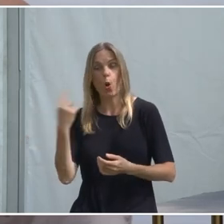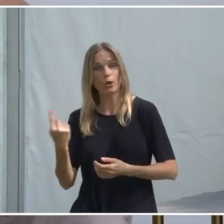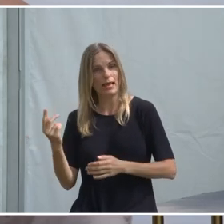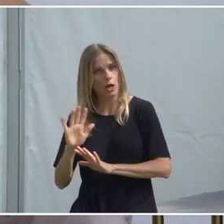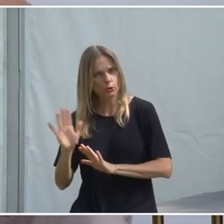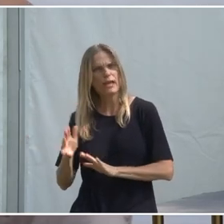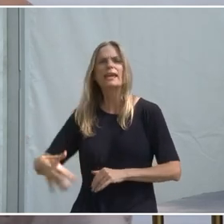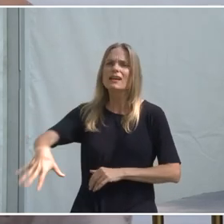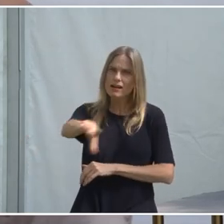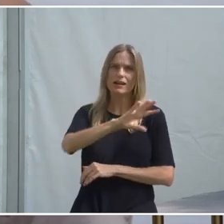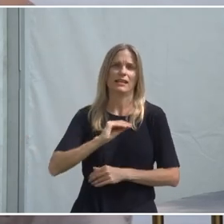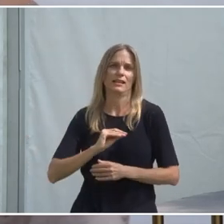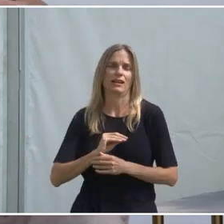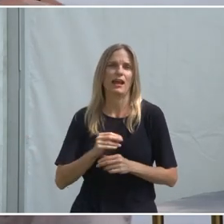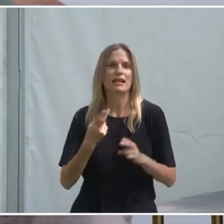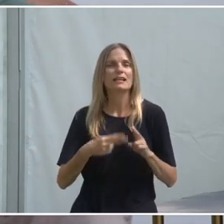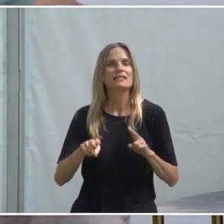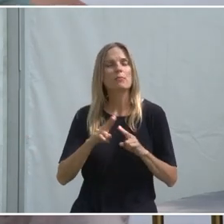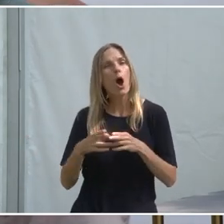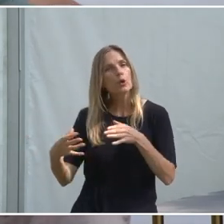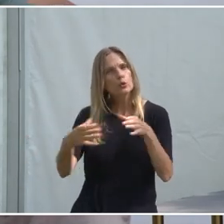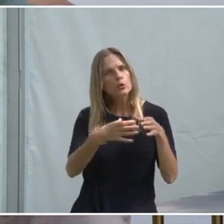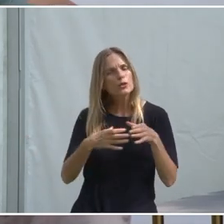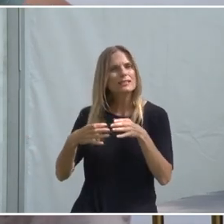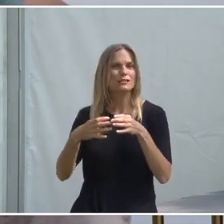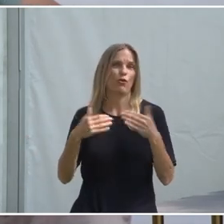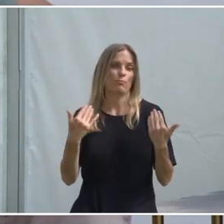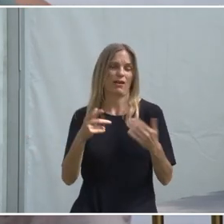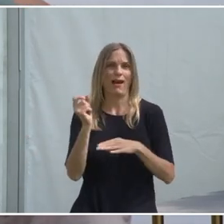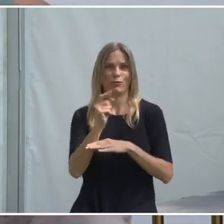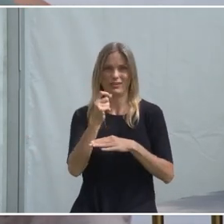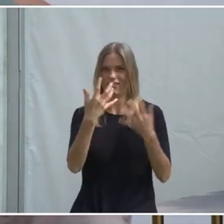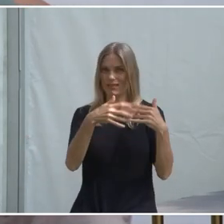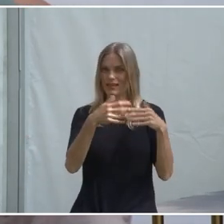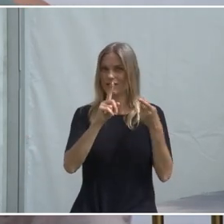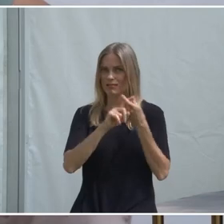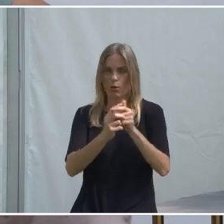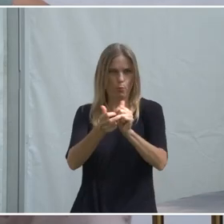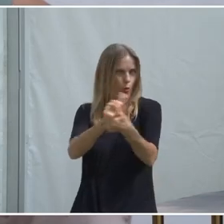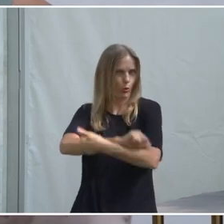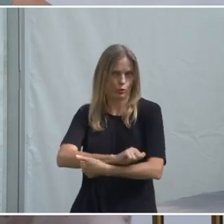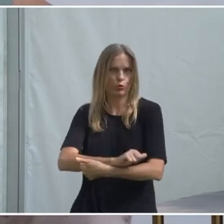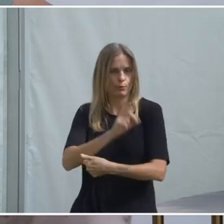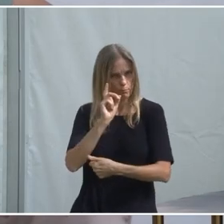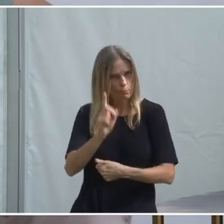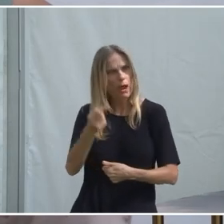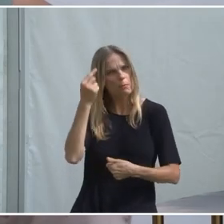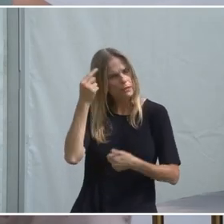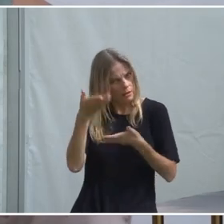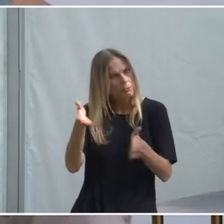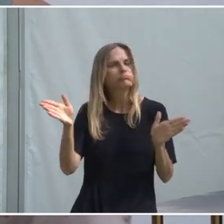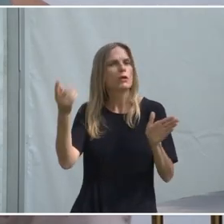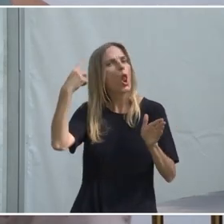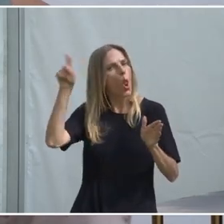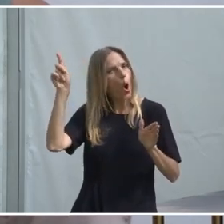to redefine community because of digitalization has changed the way we meet each other. So we have to be more creative. I have to cut